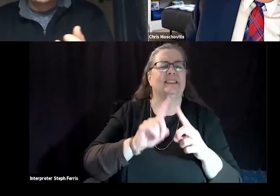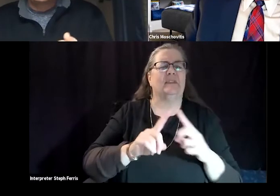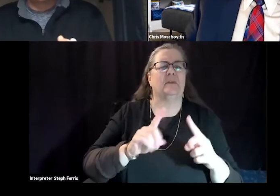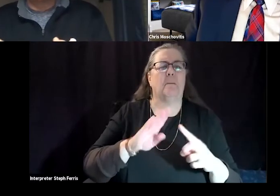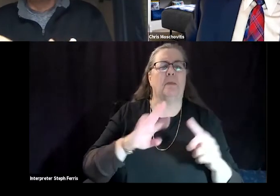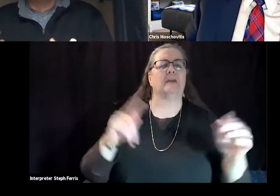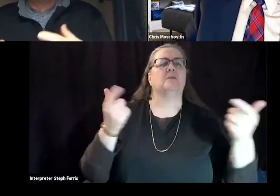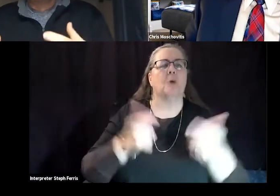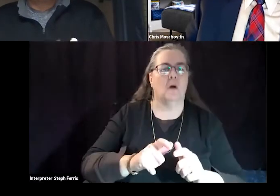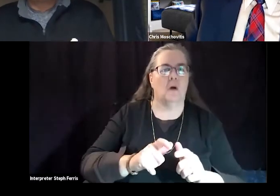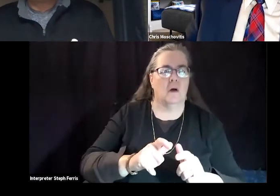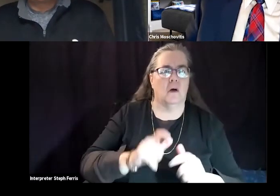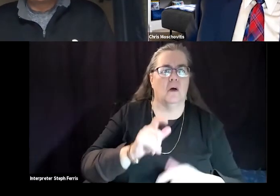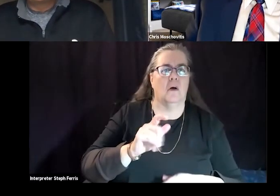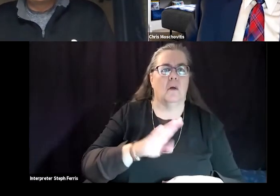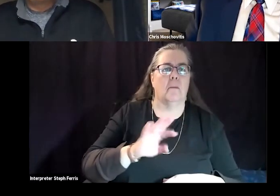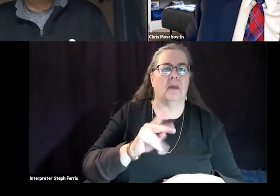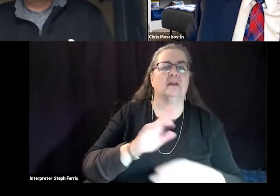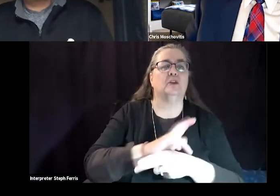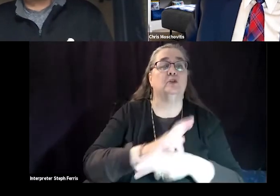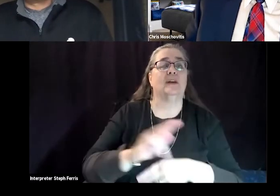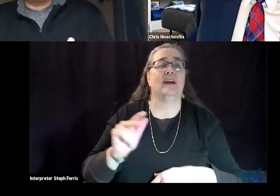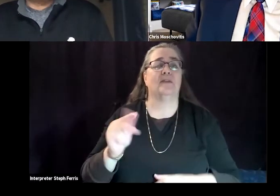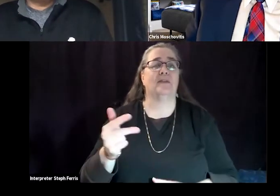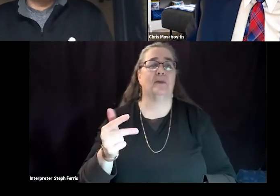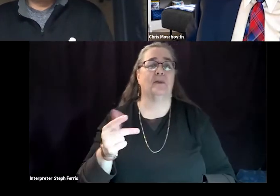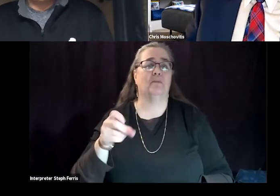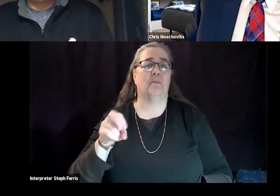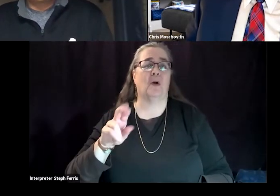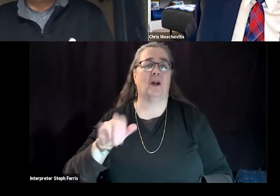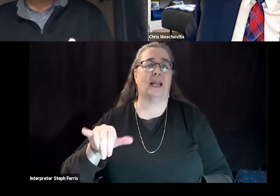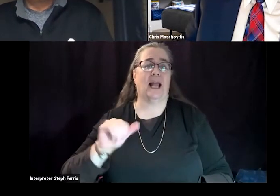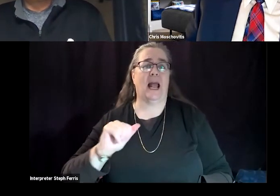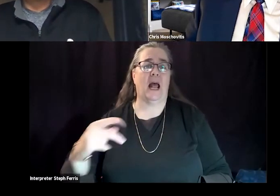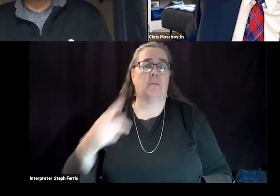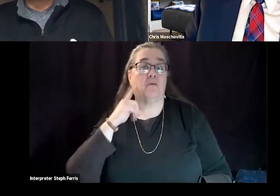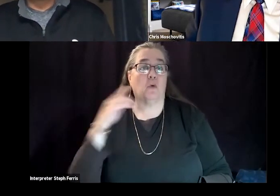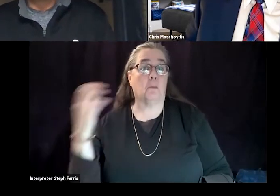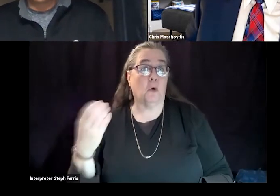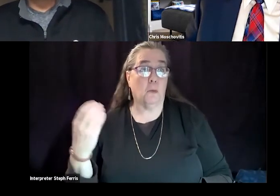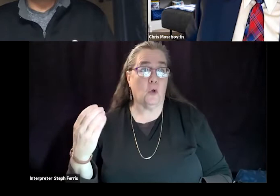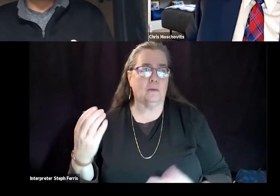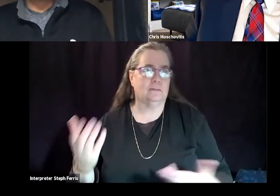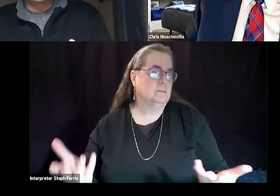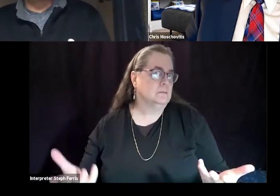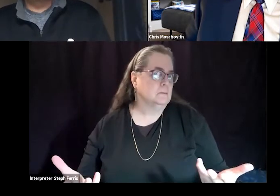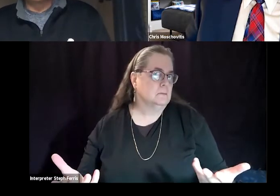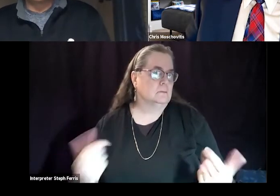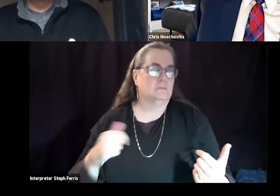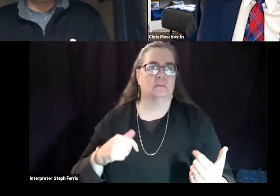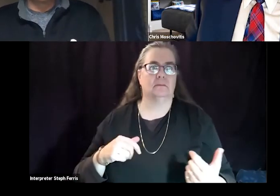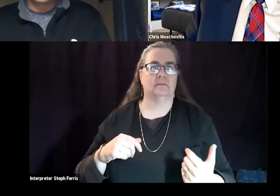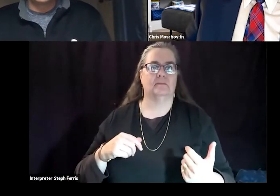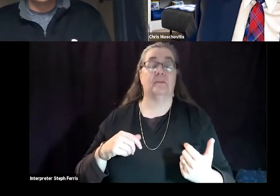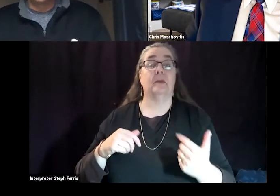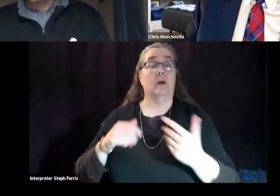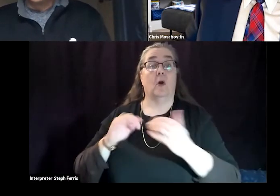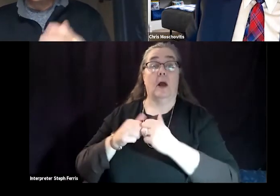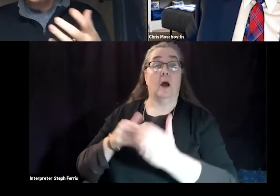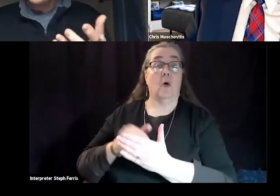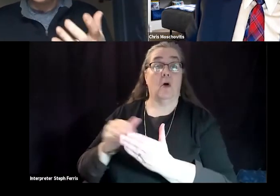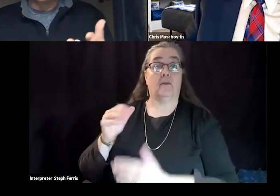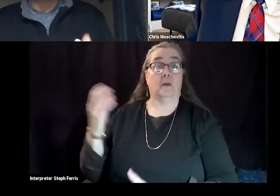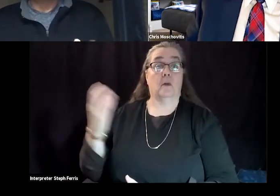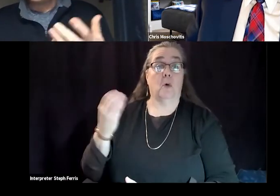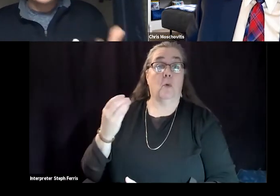mobile banking. And Absolutely. it's I mean, how many times has your mobile app for your bank been updated, right?